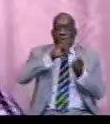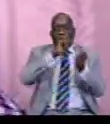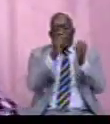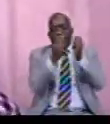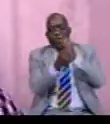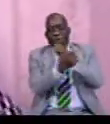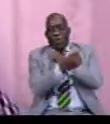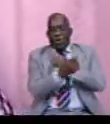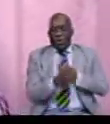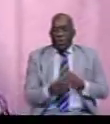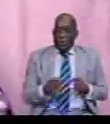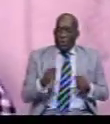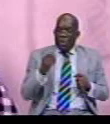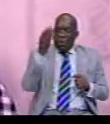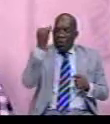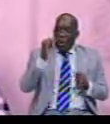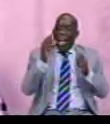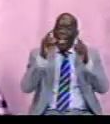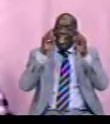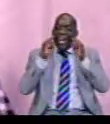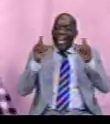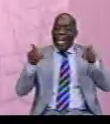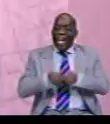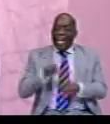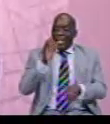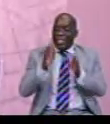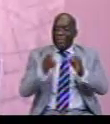Are you crying as if you're an orphan?